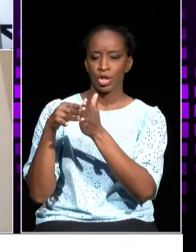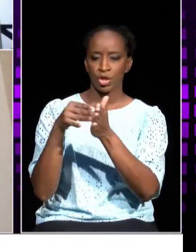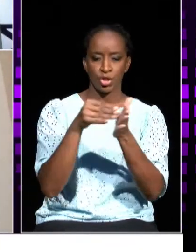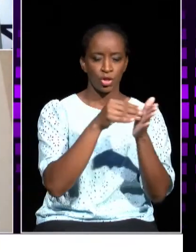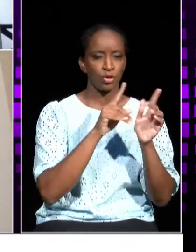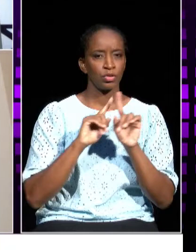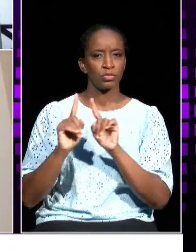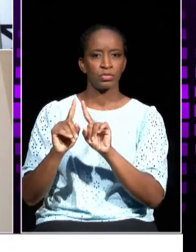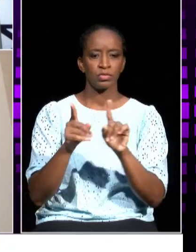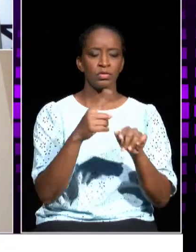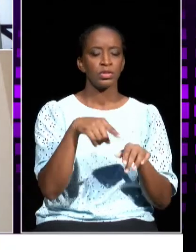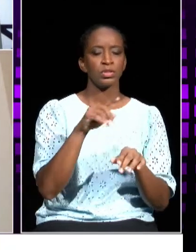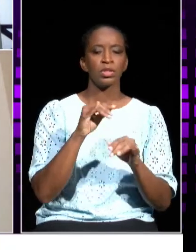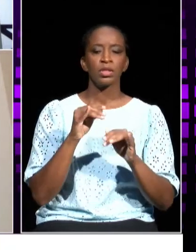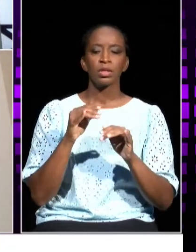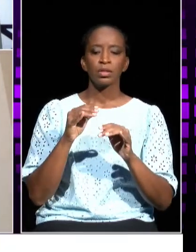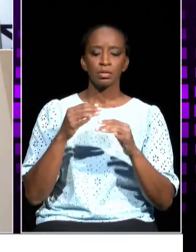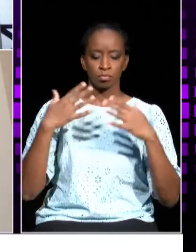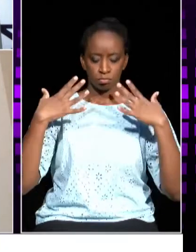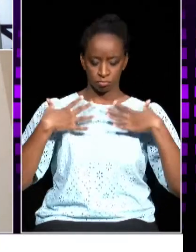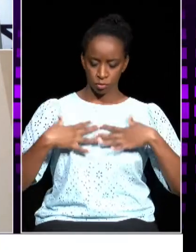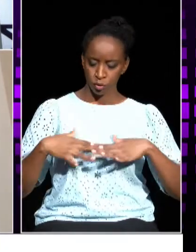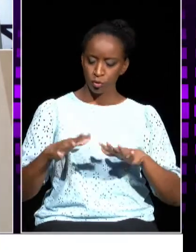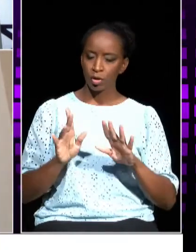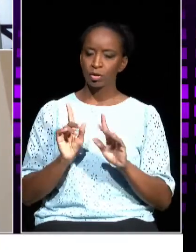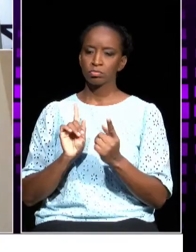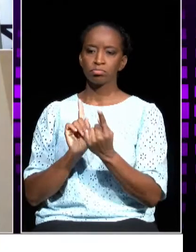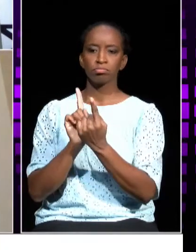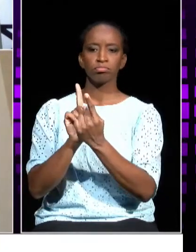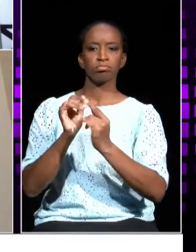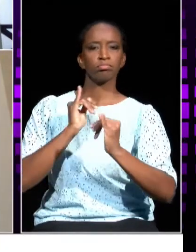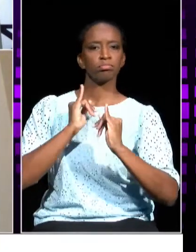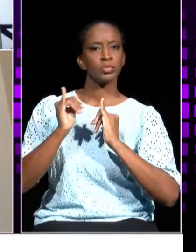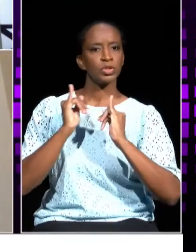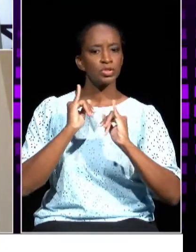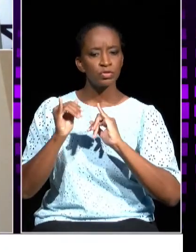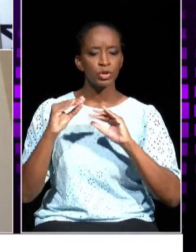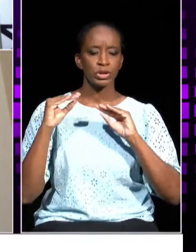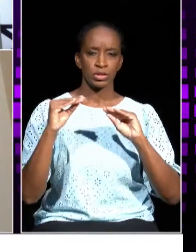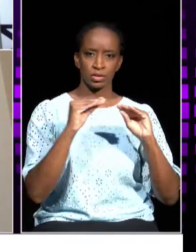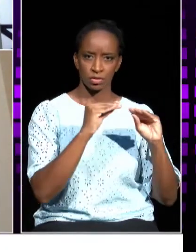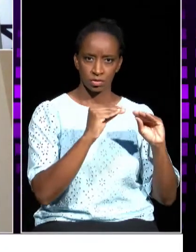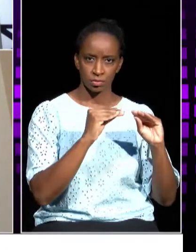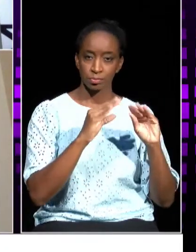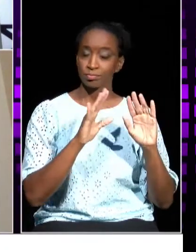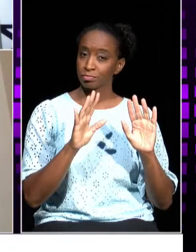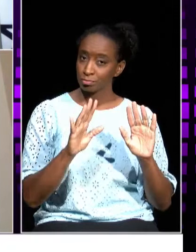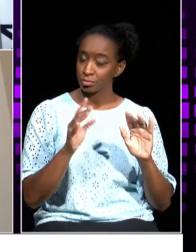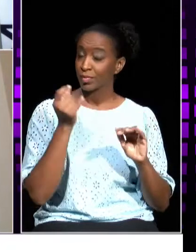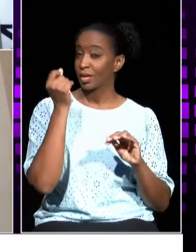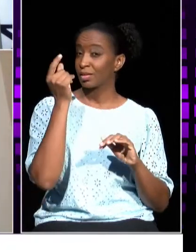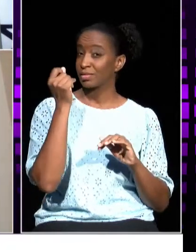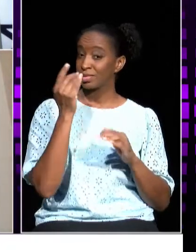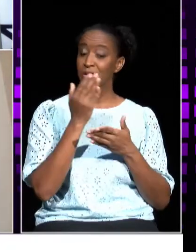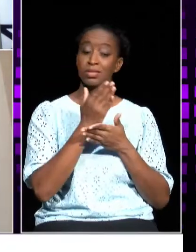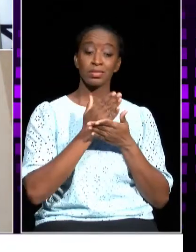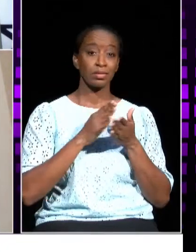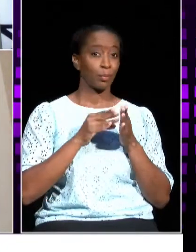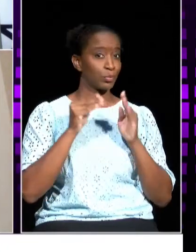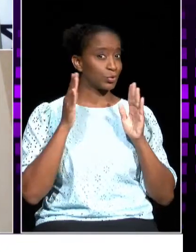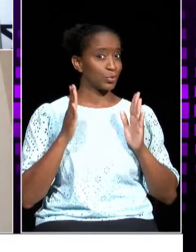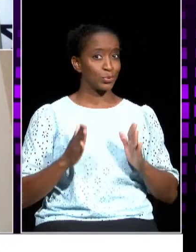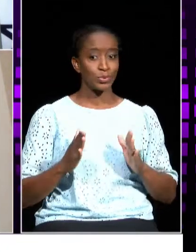useful. But Shernell, tell me, what do you think? How do we get to those young persons who have no interest whatsoever in